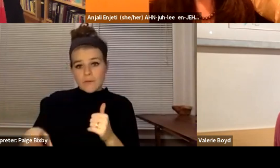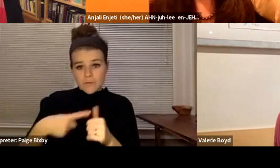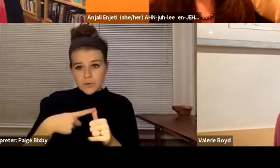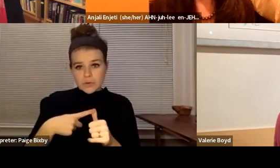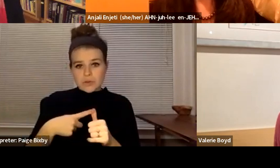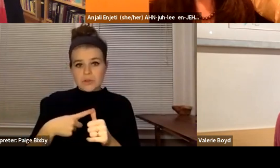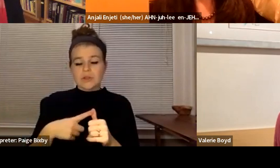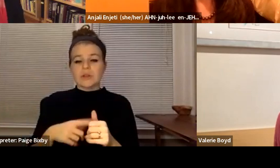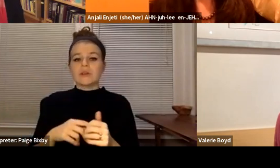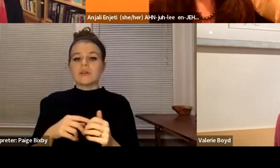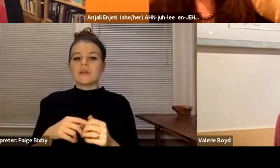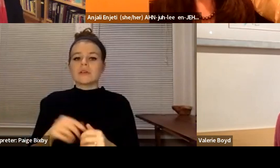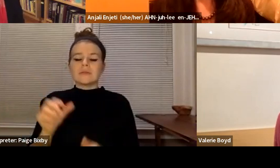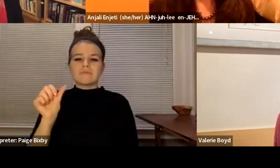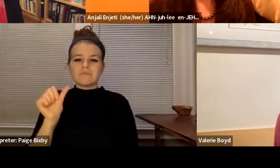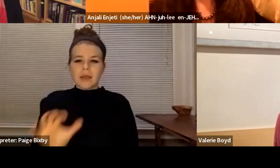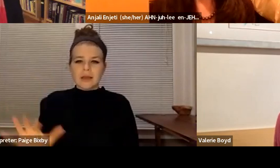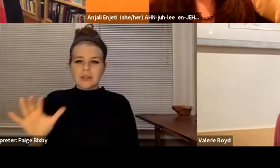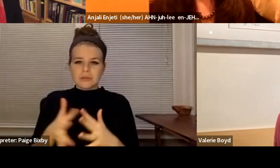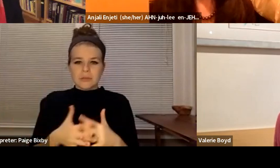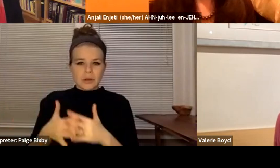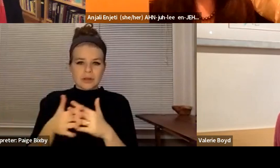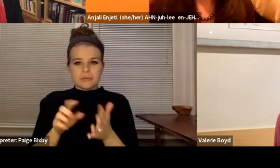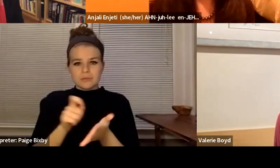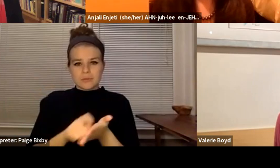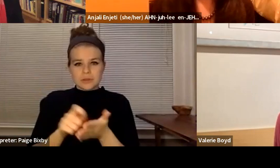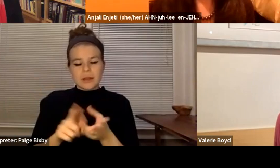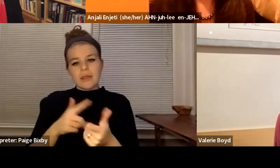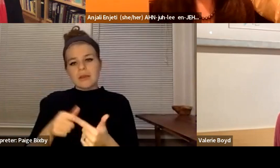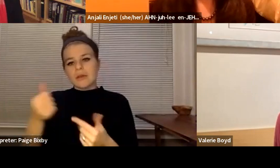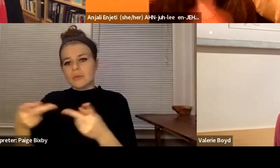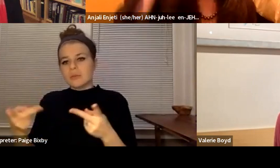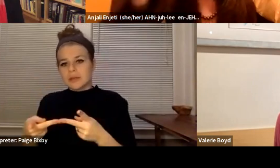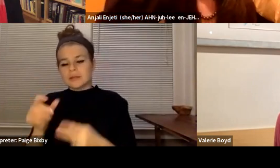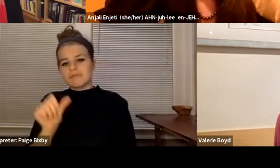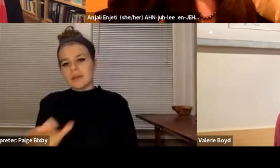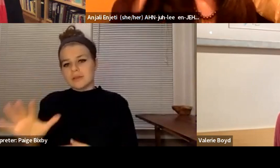was Asian American writers reading, and then in other spaces that were writers of color.